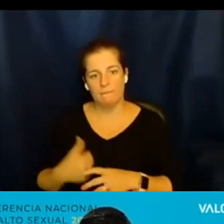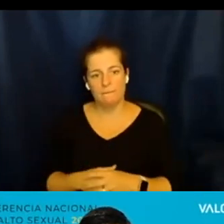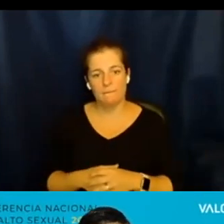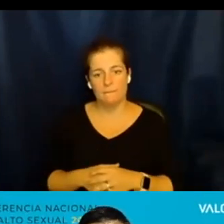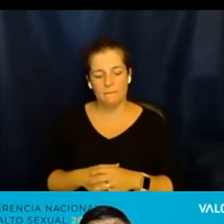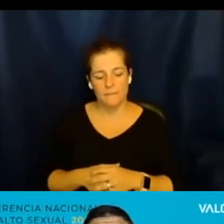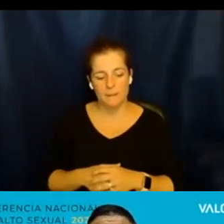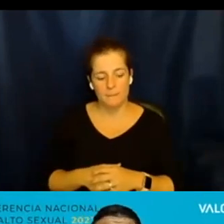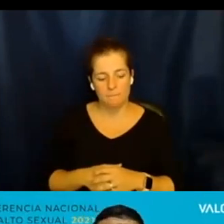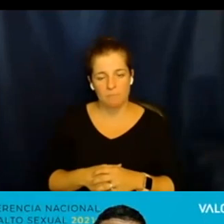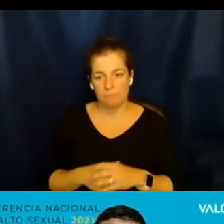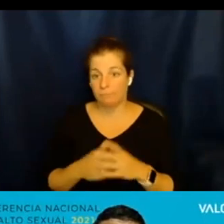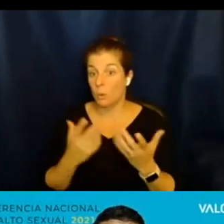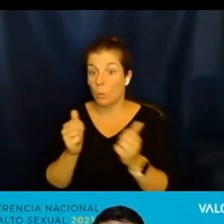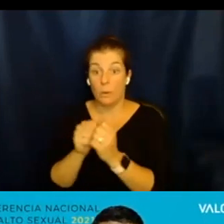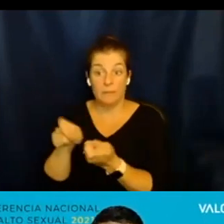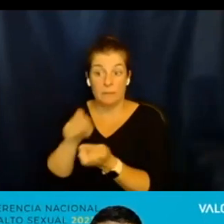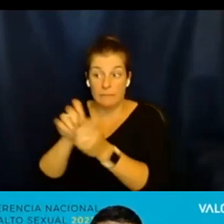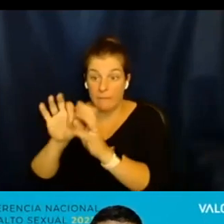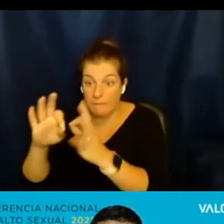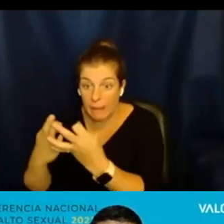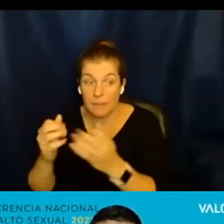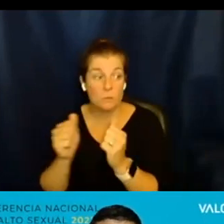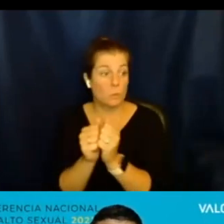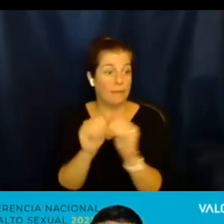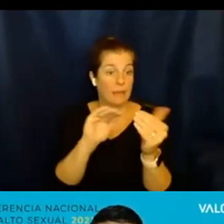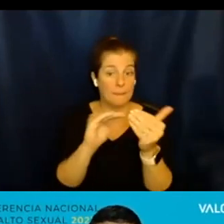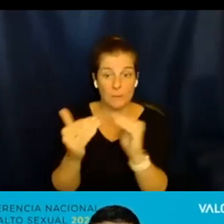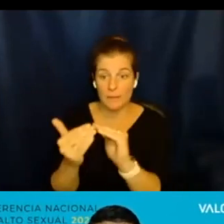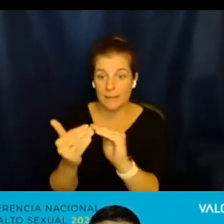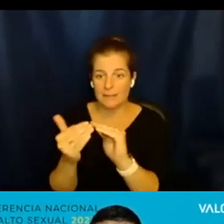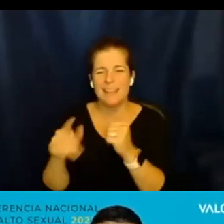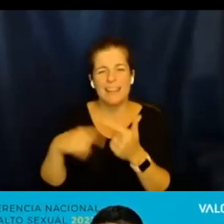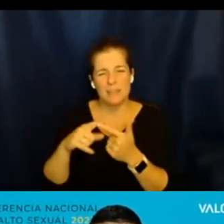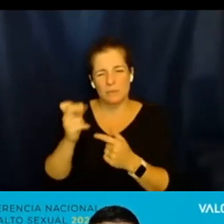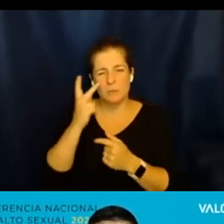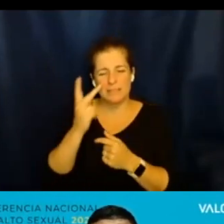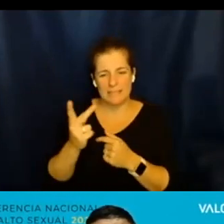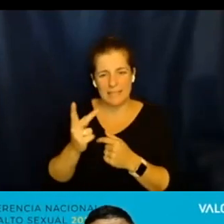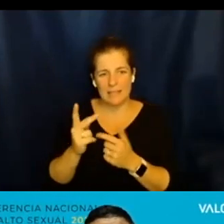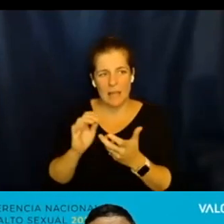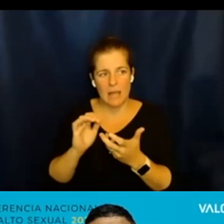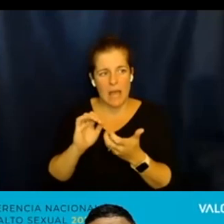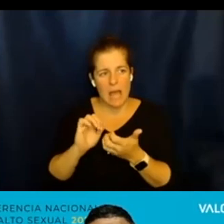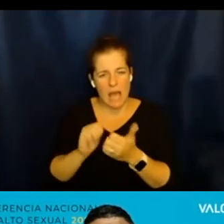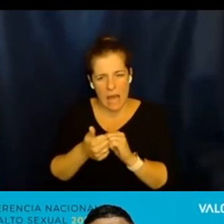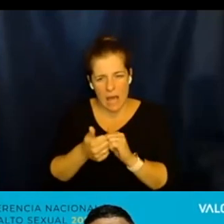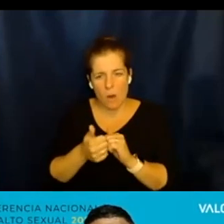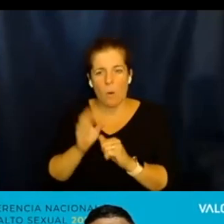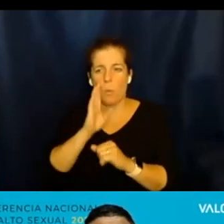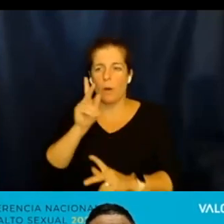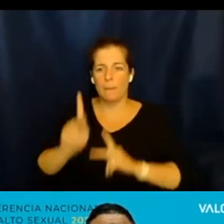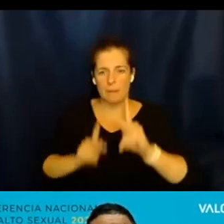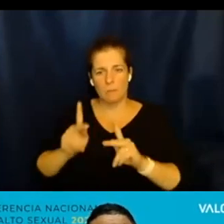with the families, with the communities. And how do the new generations, and are they responding to this faith,